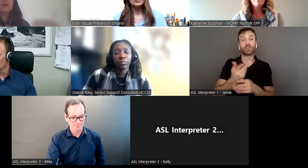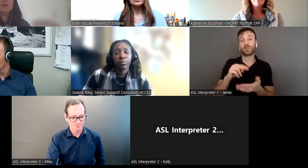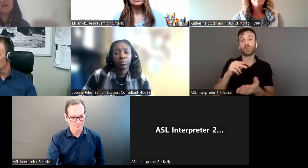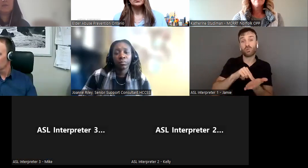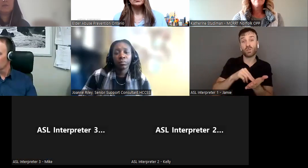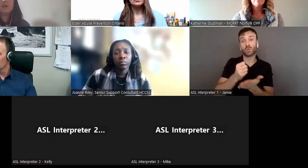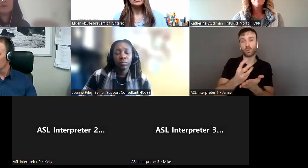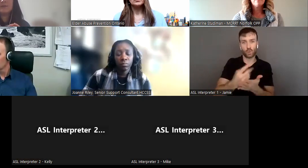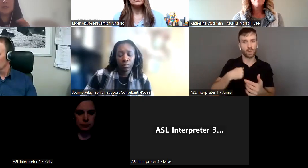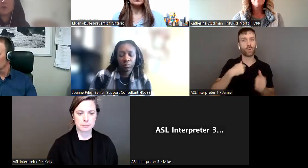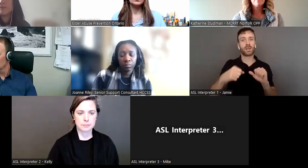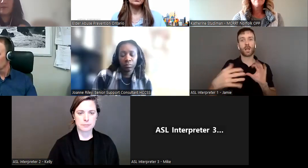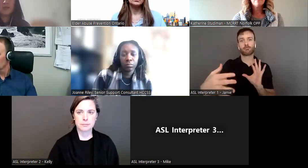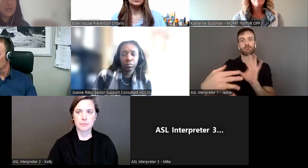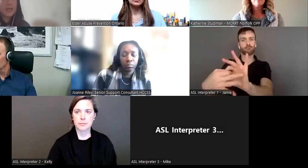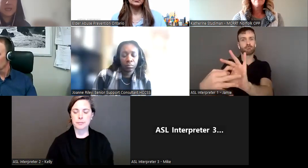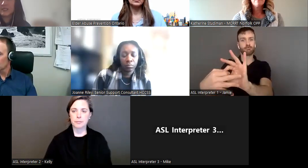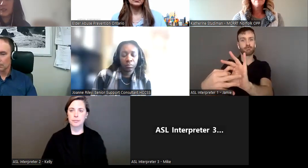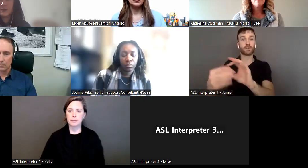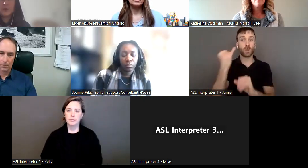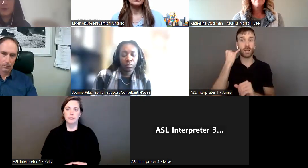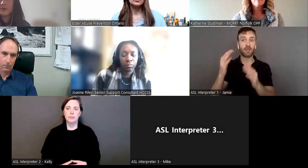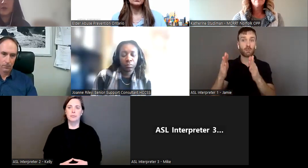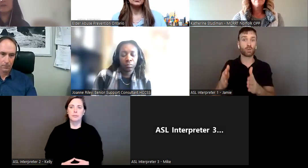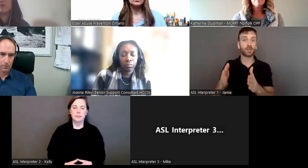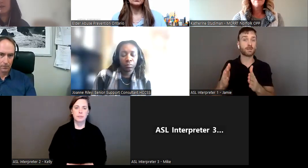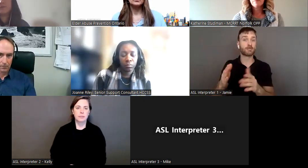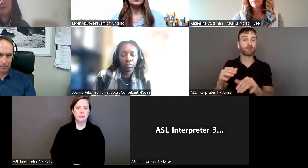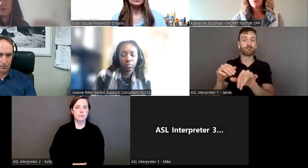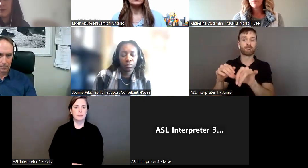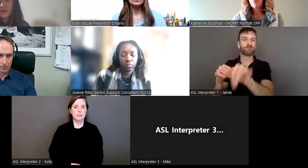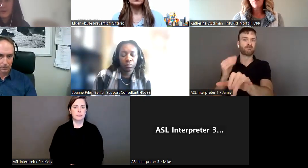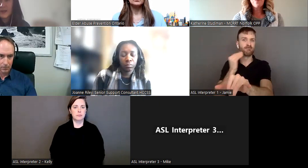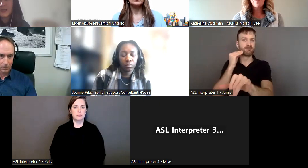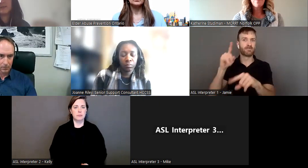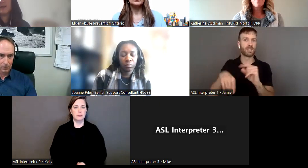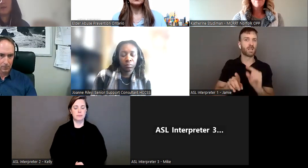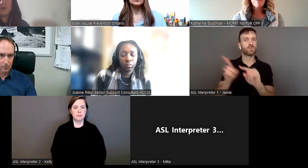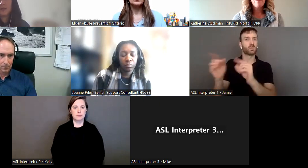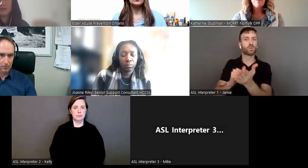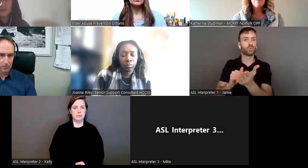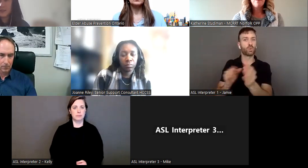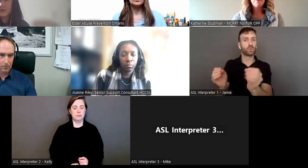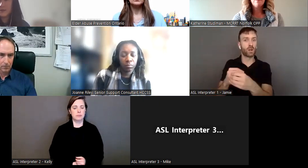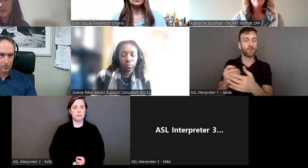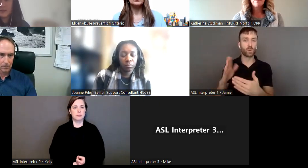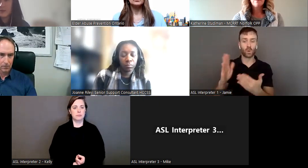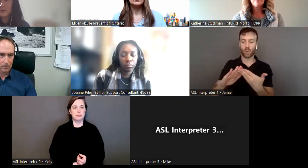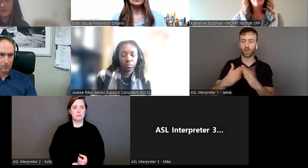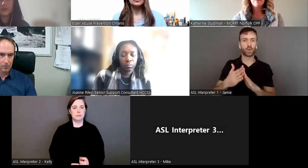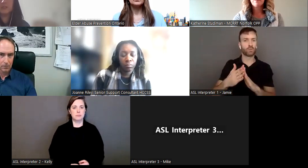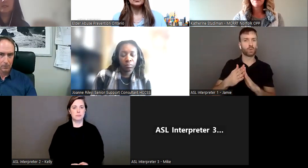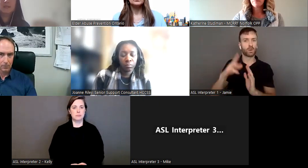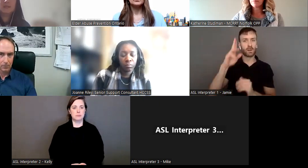in. If somebody's homebound and they can't get to their doctor's office, we have community paramedics that come in as well too, that we can make